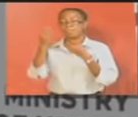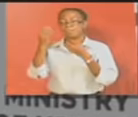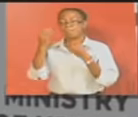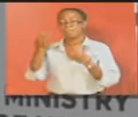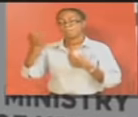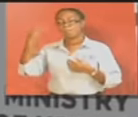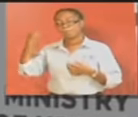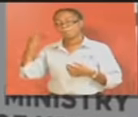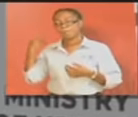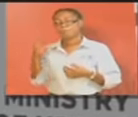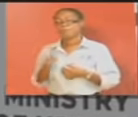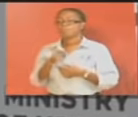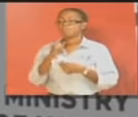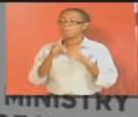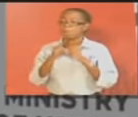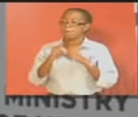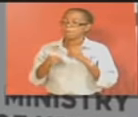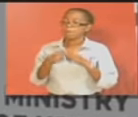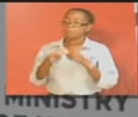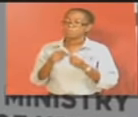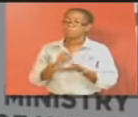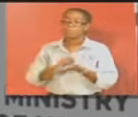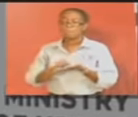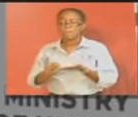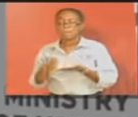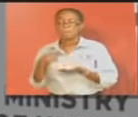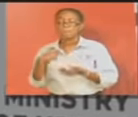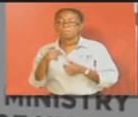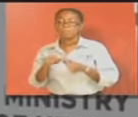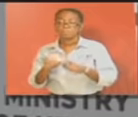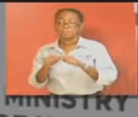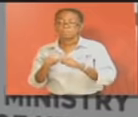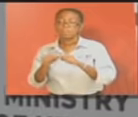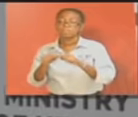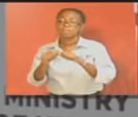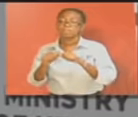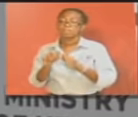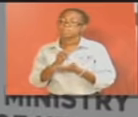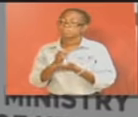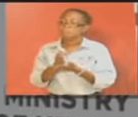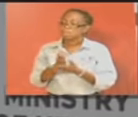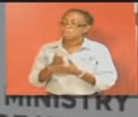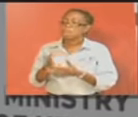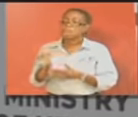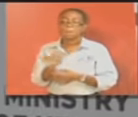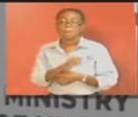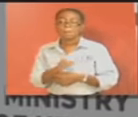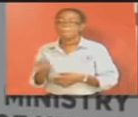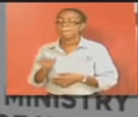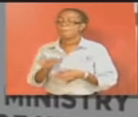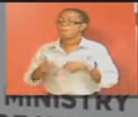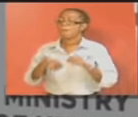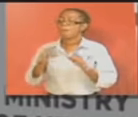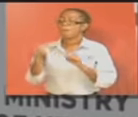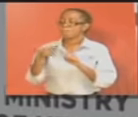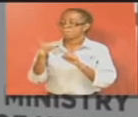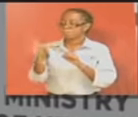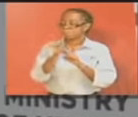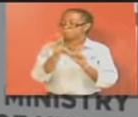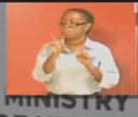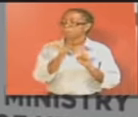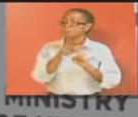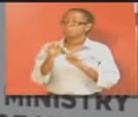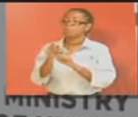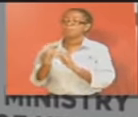the information that we continue to share with respect to what contact tracing has found. What contact tracing has